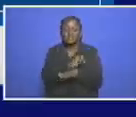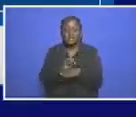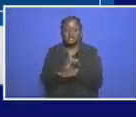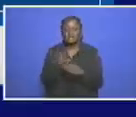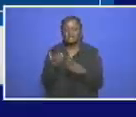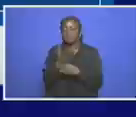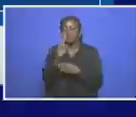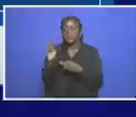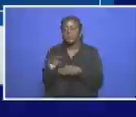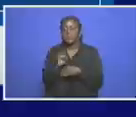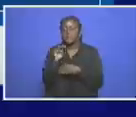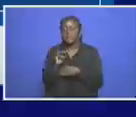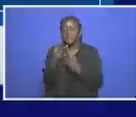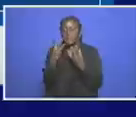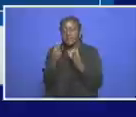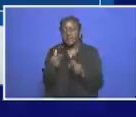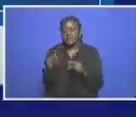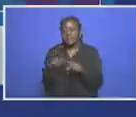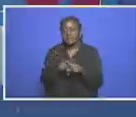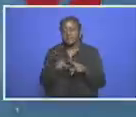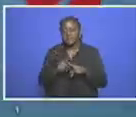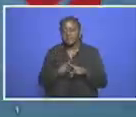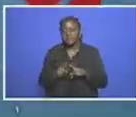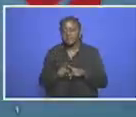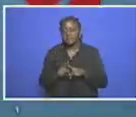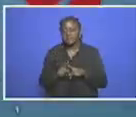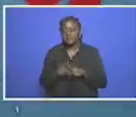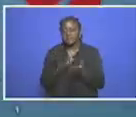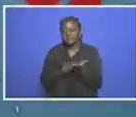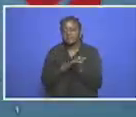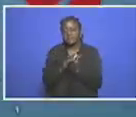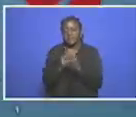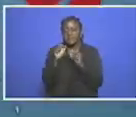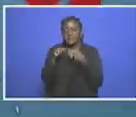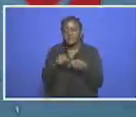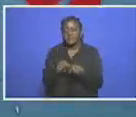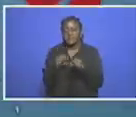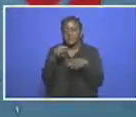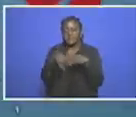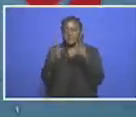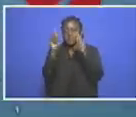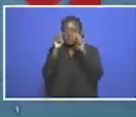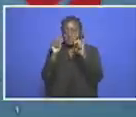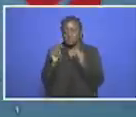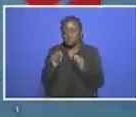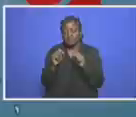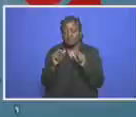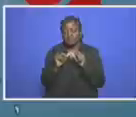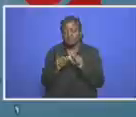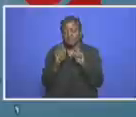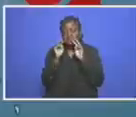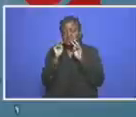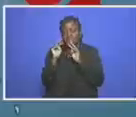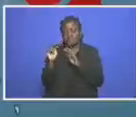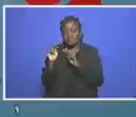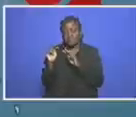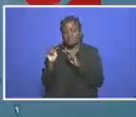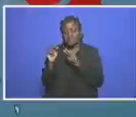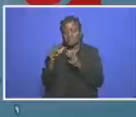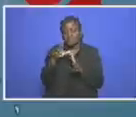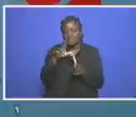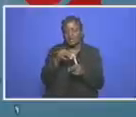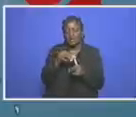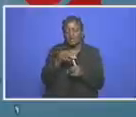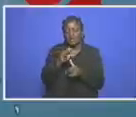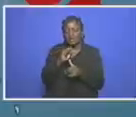through Monday. Light and variable winds with flat seas once again. And in the tropics, we continue to keep our eyes on Hurricane Sam. It is